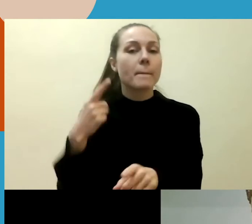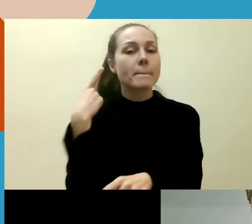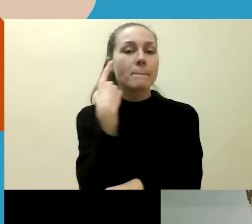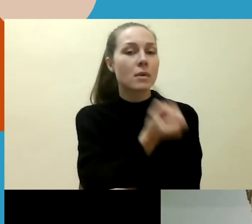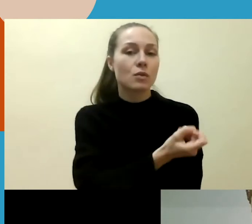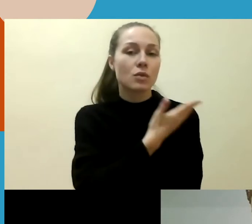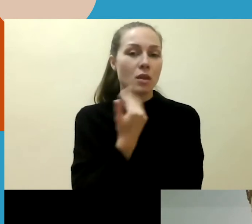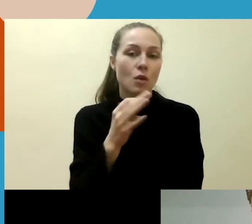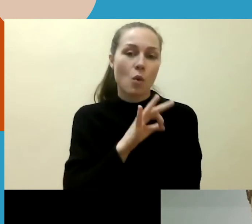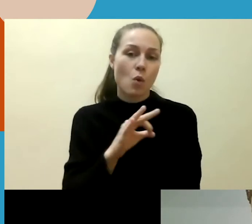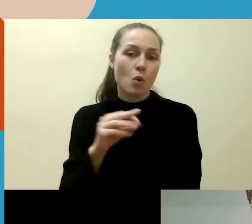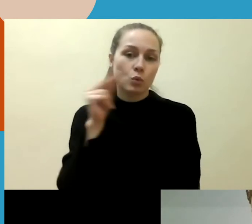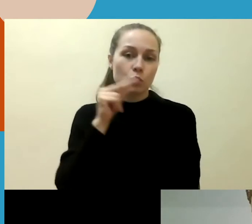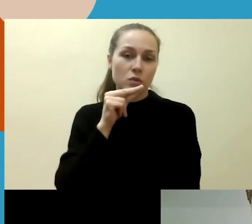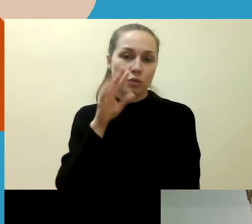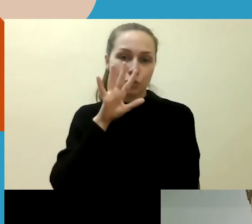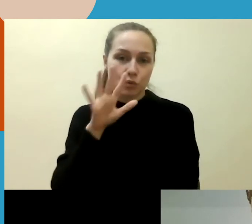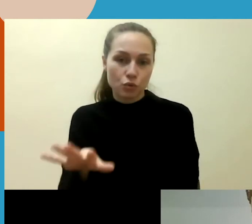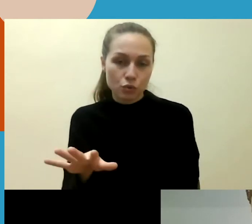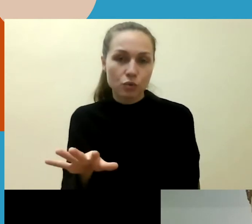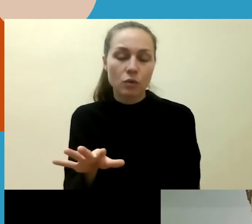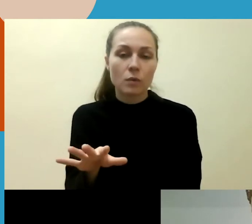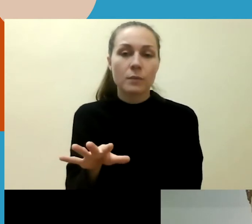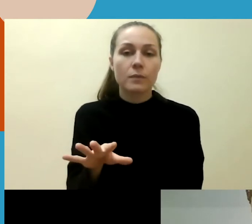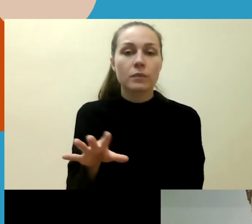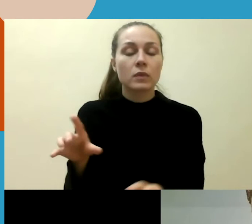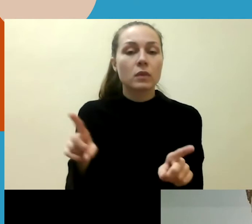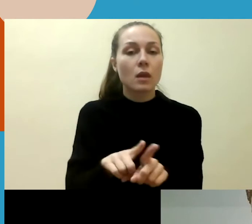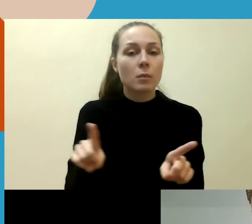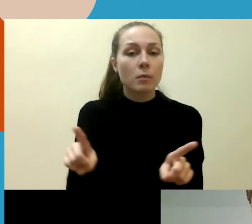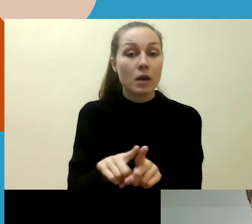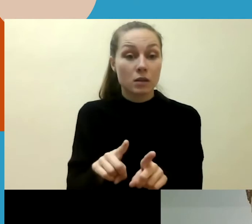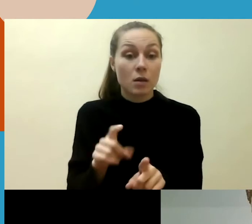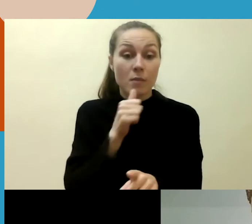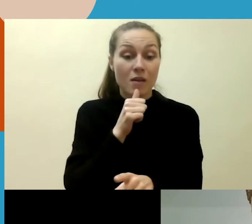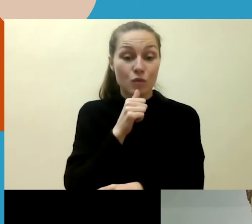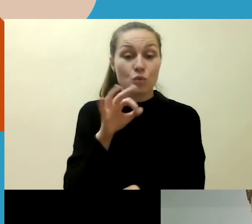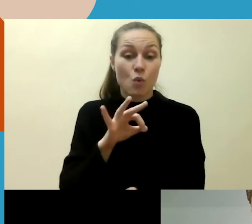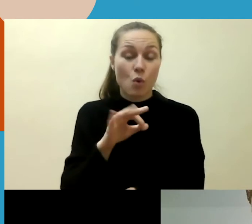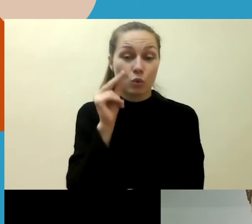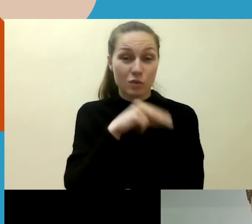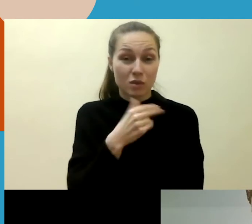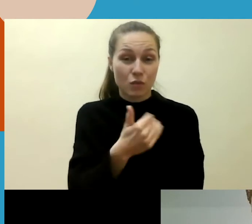that communities sometimes decide not to report the hate